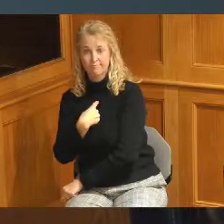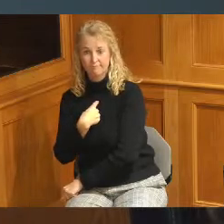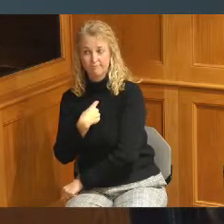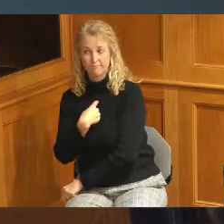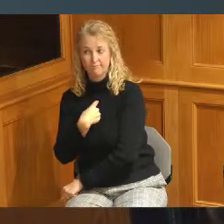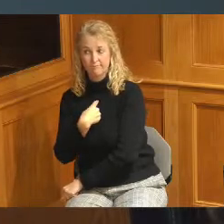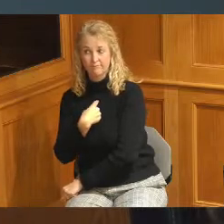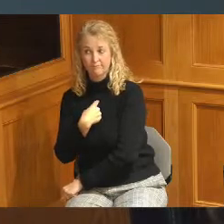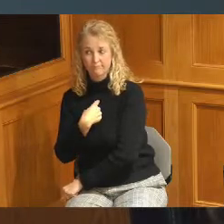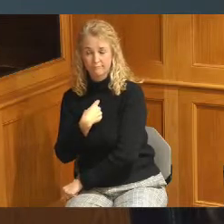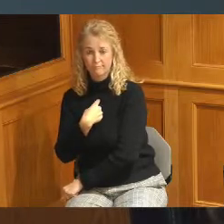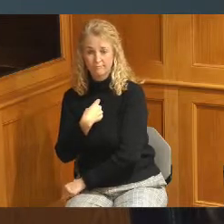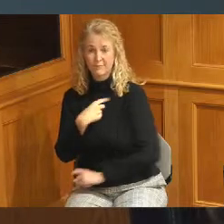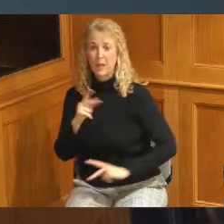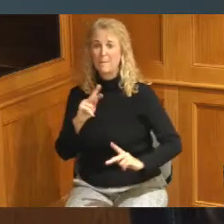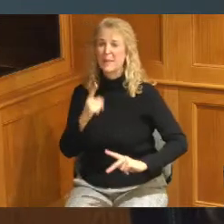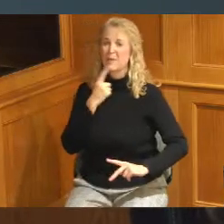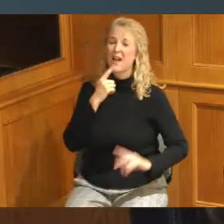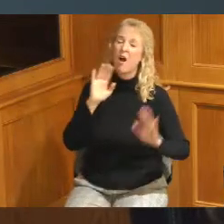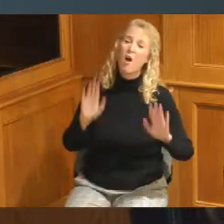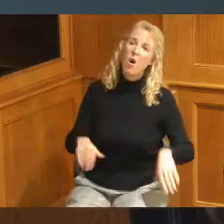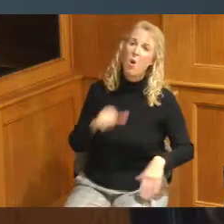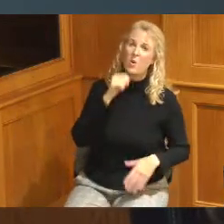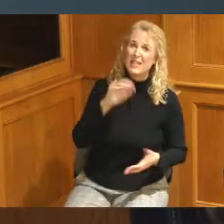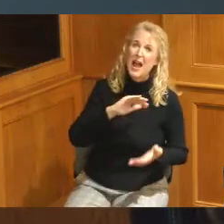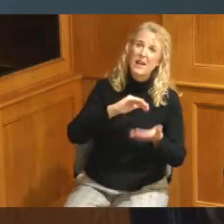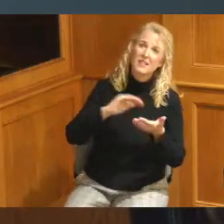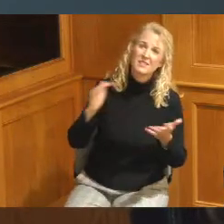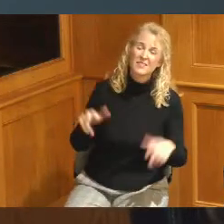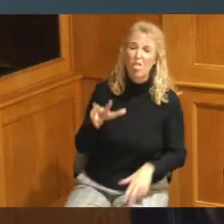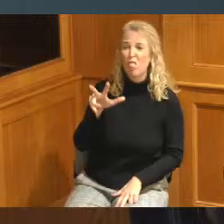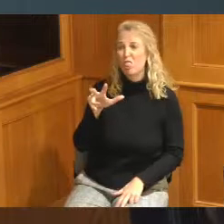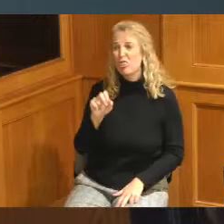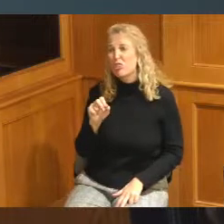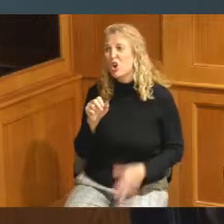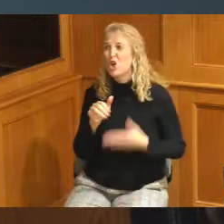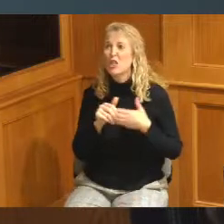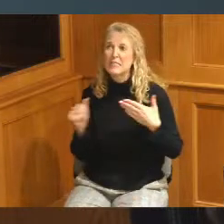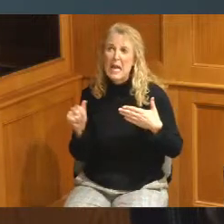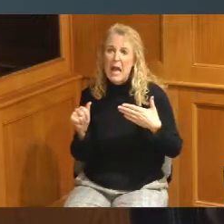And obviously some people say, oh, it's not that much money and everything. $30, I can get a